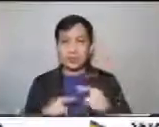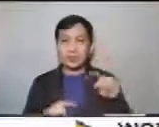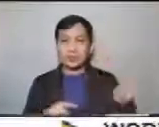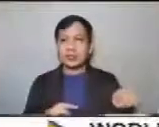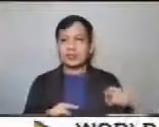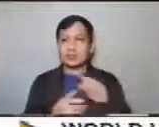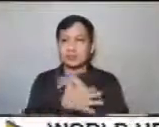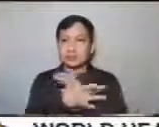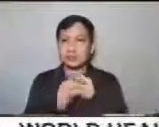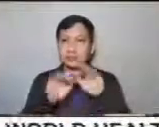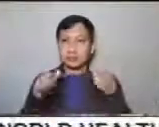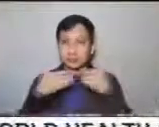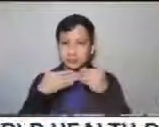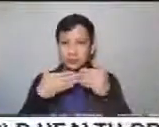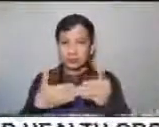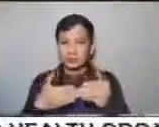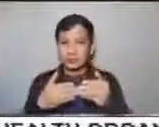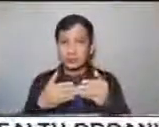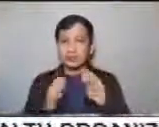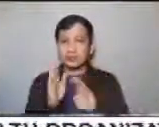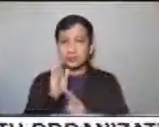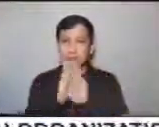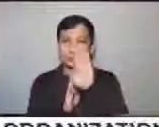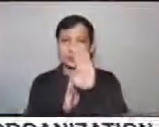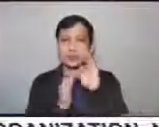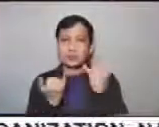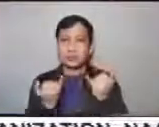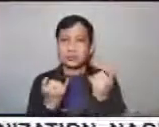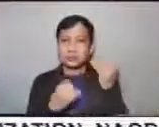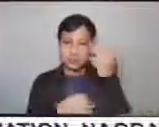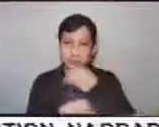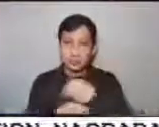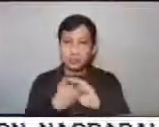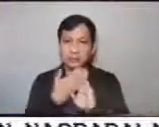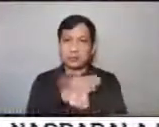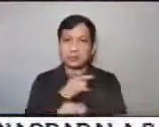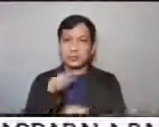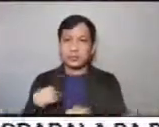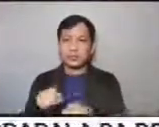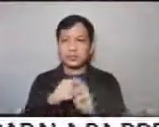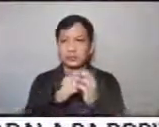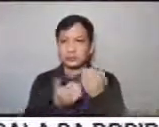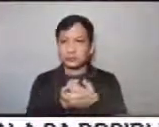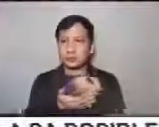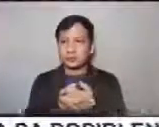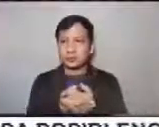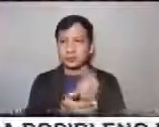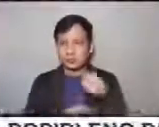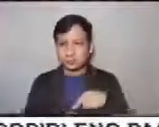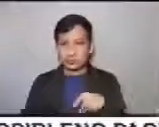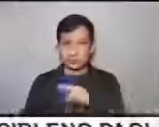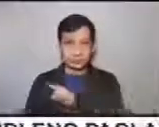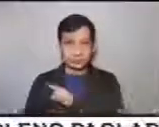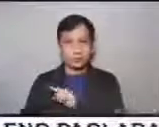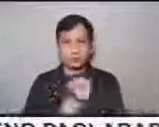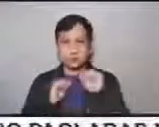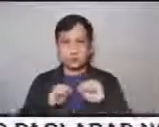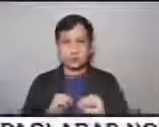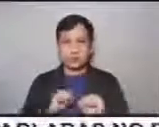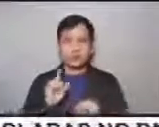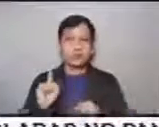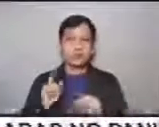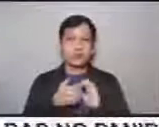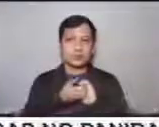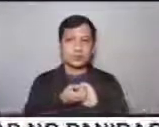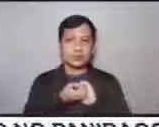muling inihayag ng mga opisyal ng Cordillera ang pagsuporta at pagsusulong nila sa inaasam na otonomiya ng rehiyon. The promise